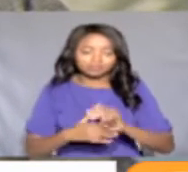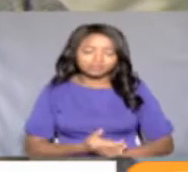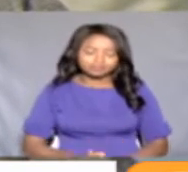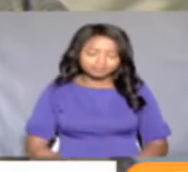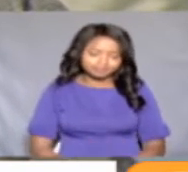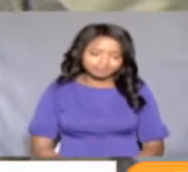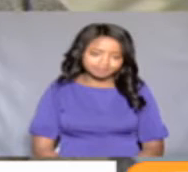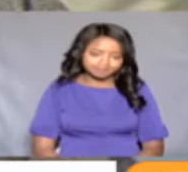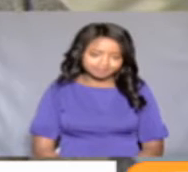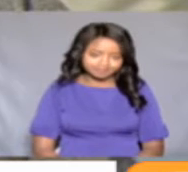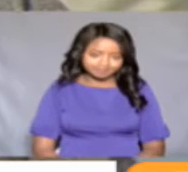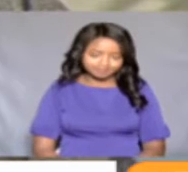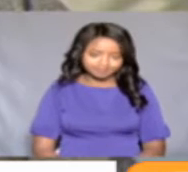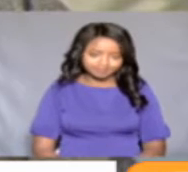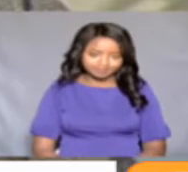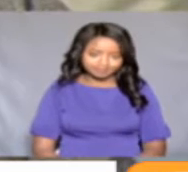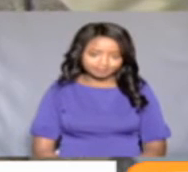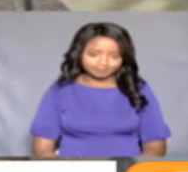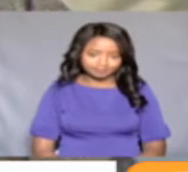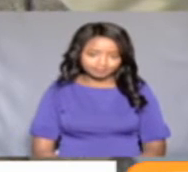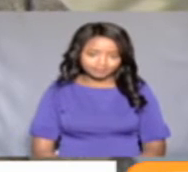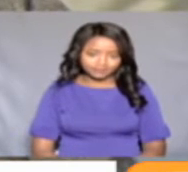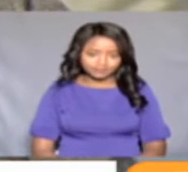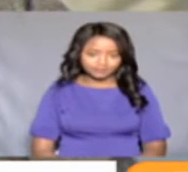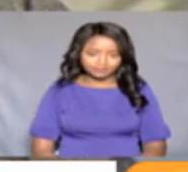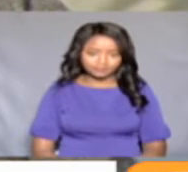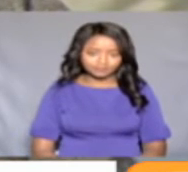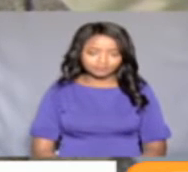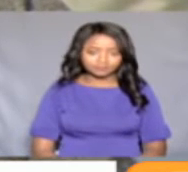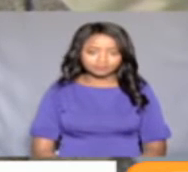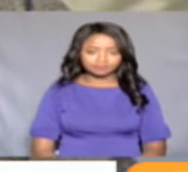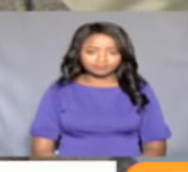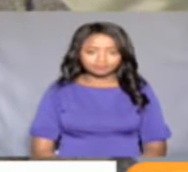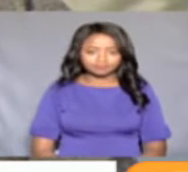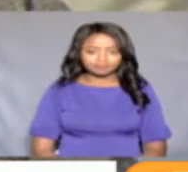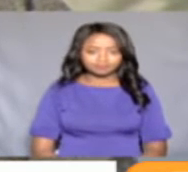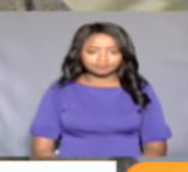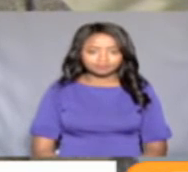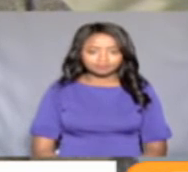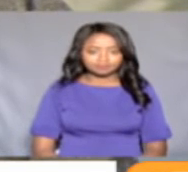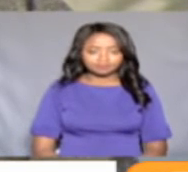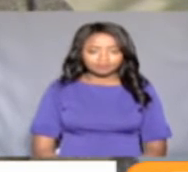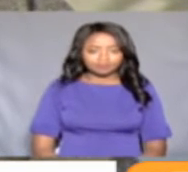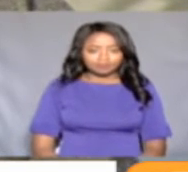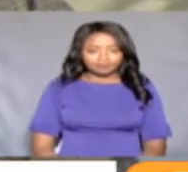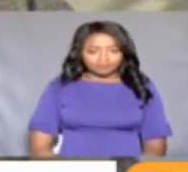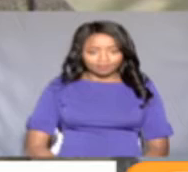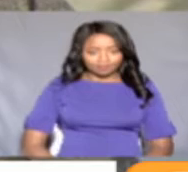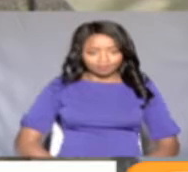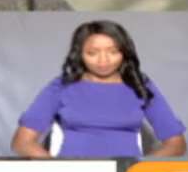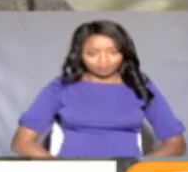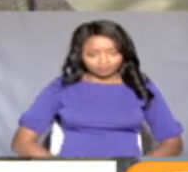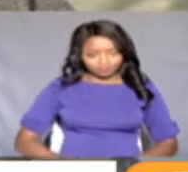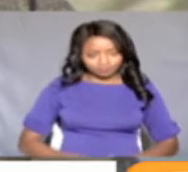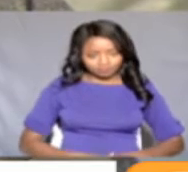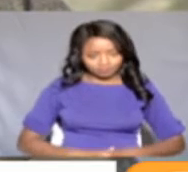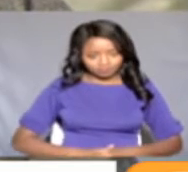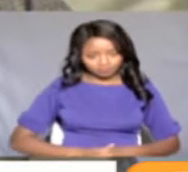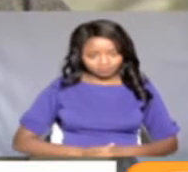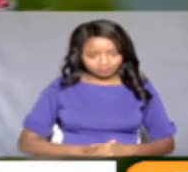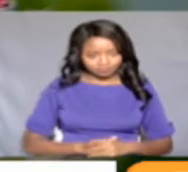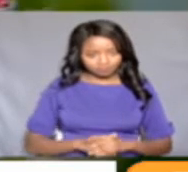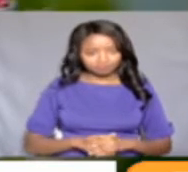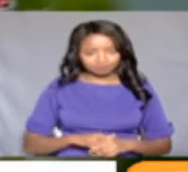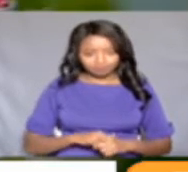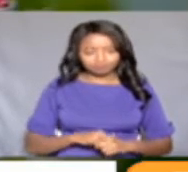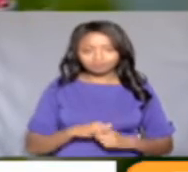actually prescribing. Okay. So that is the importance of actually doing research like we do in Cambridge.